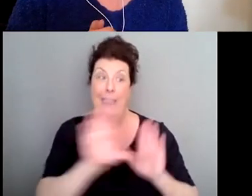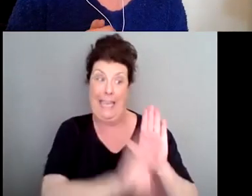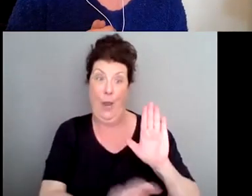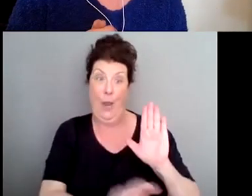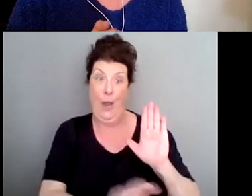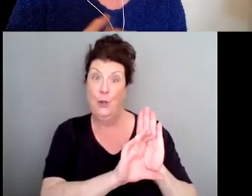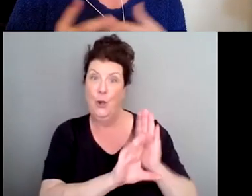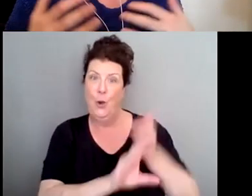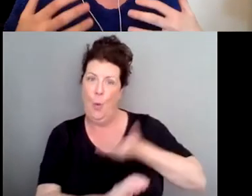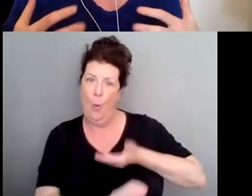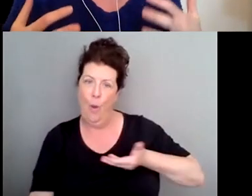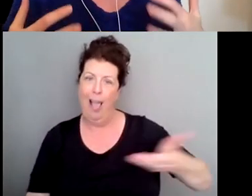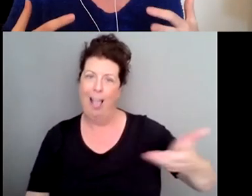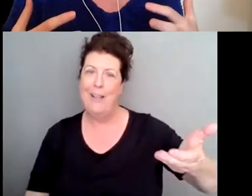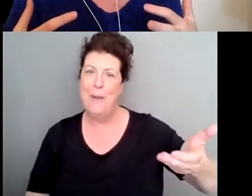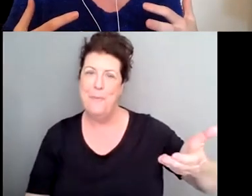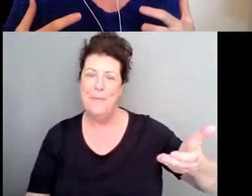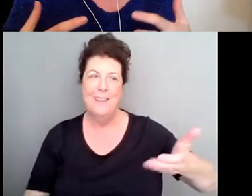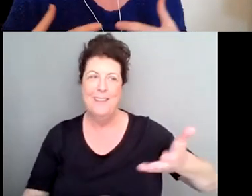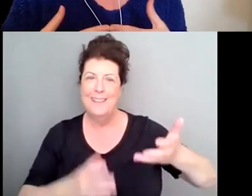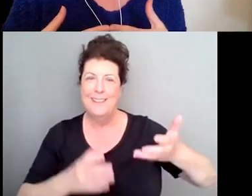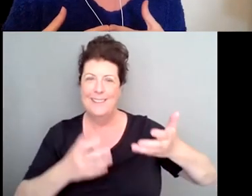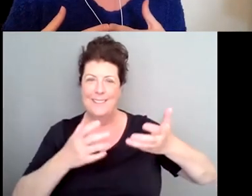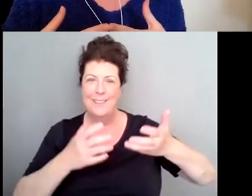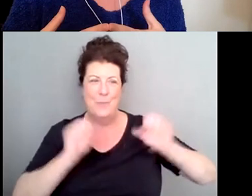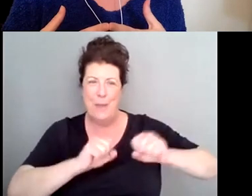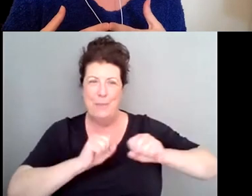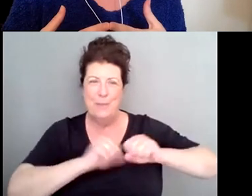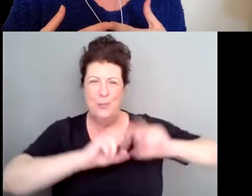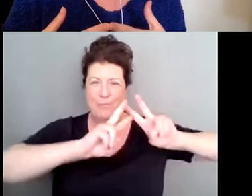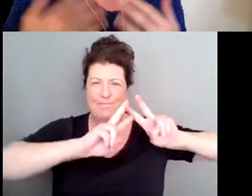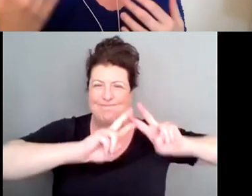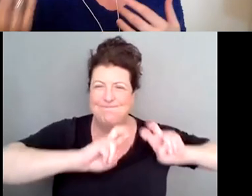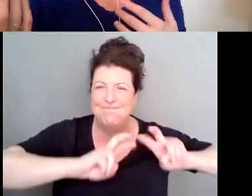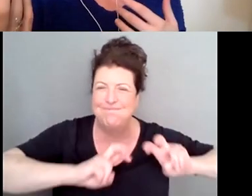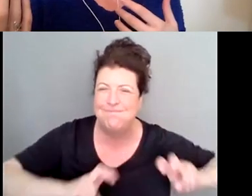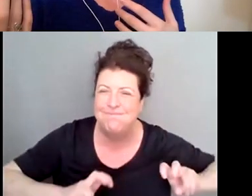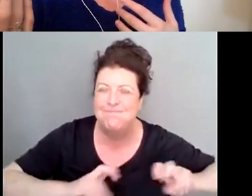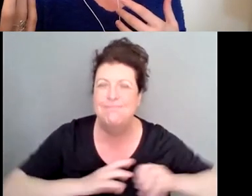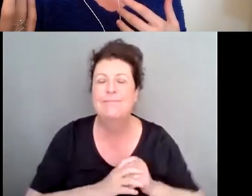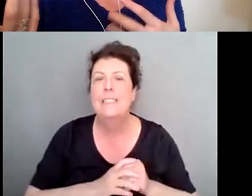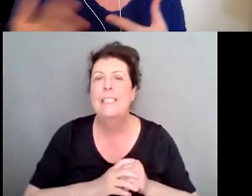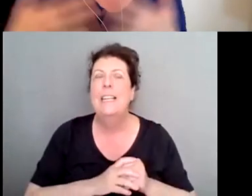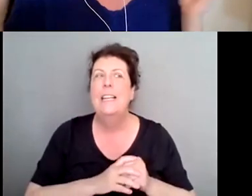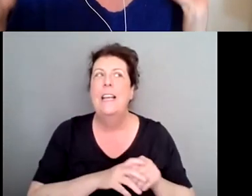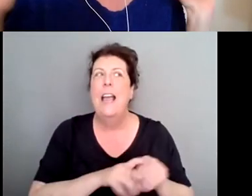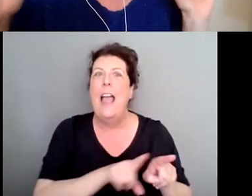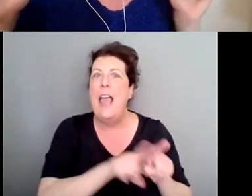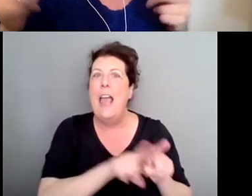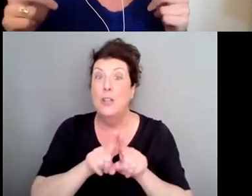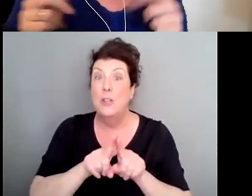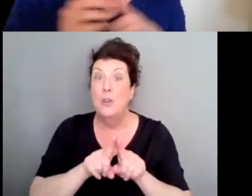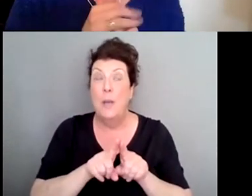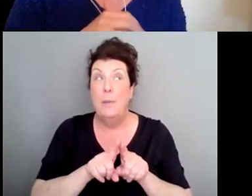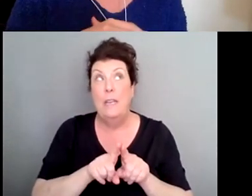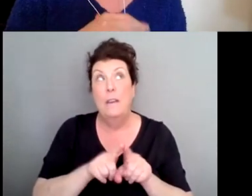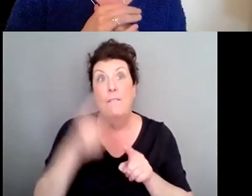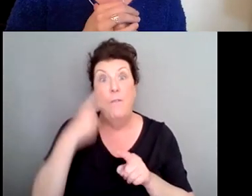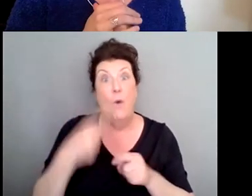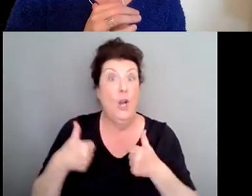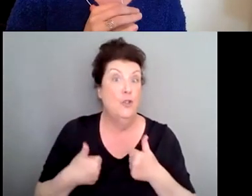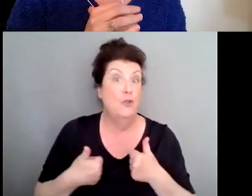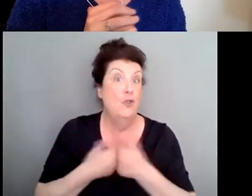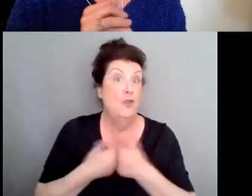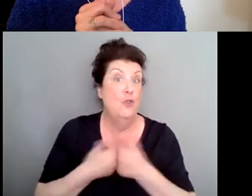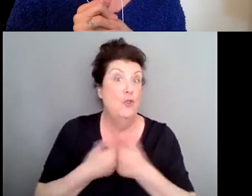like dig into. Um, I think the challenge, and I'm curious what the others will